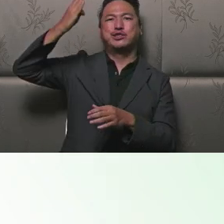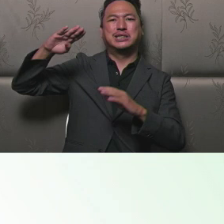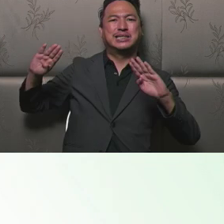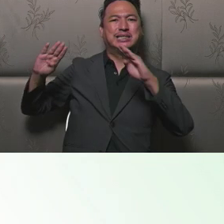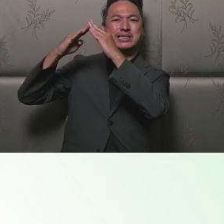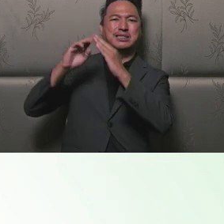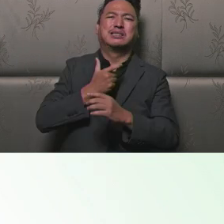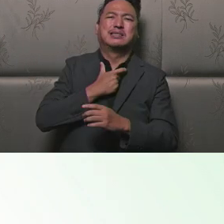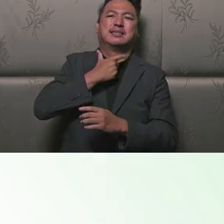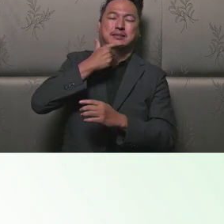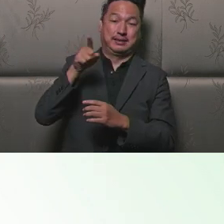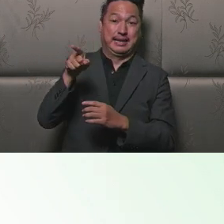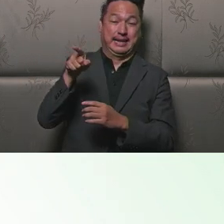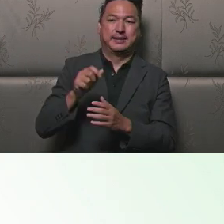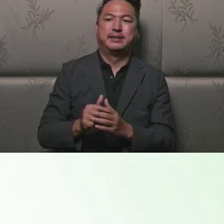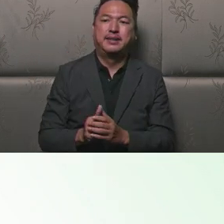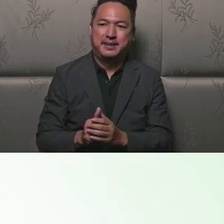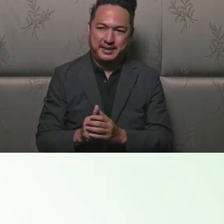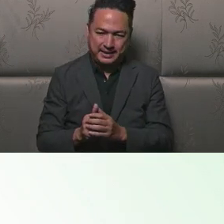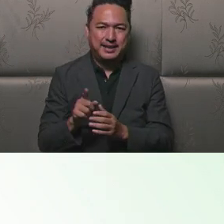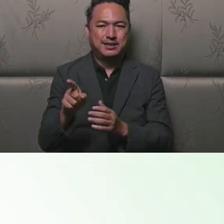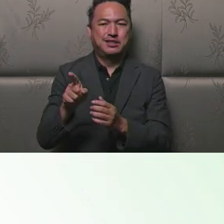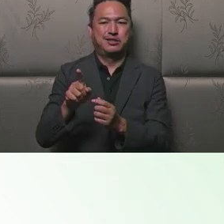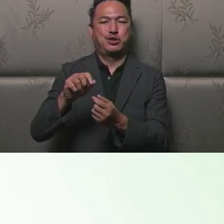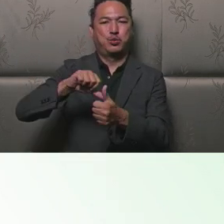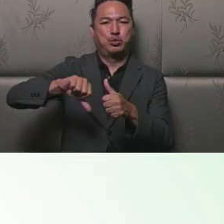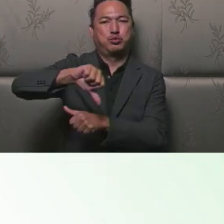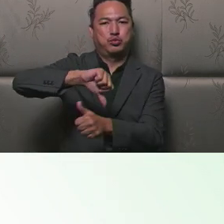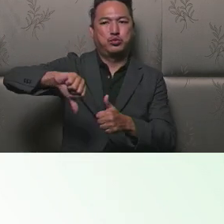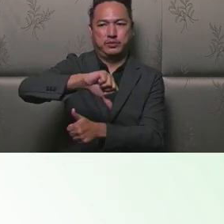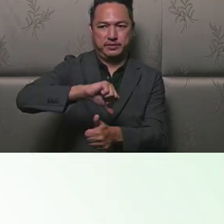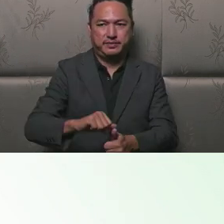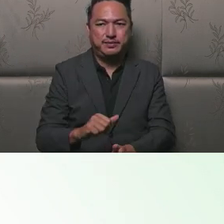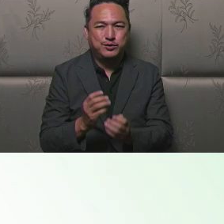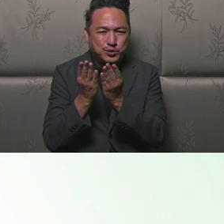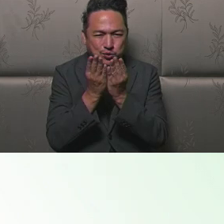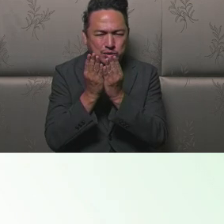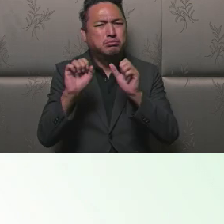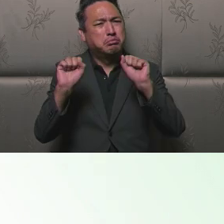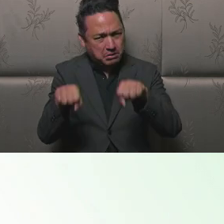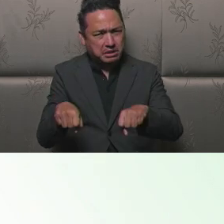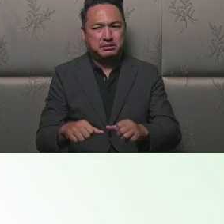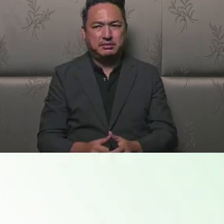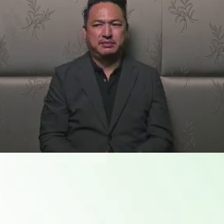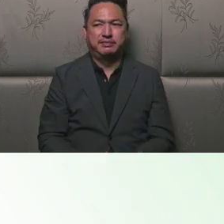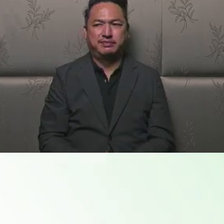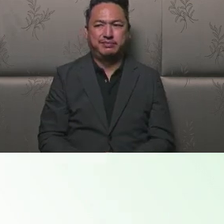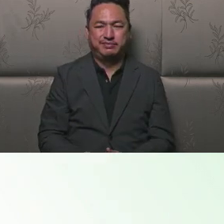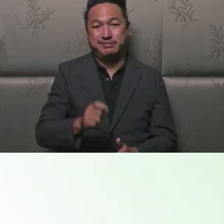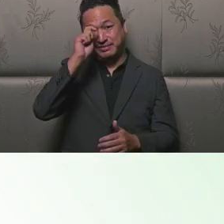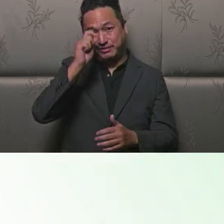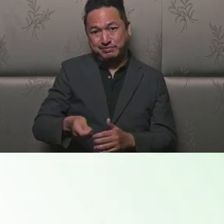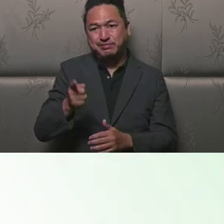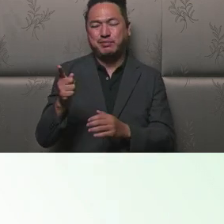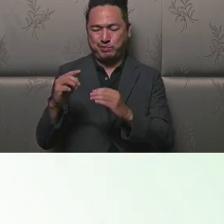innovations encourage collaboration and partnership among all units to achieve its goals and targets. They therefore highlight a more